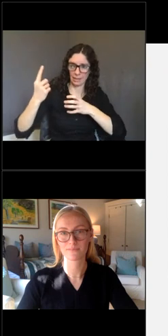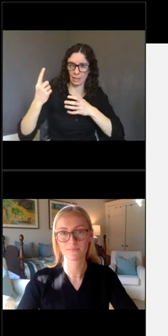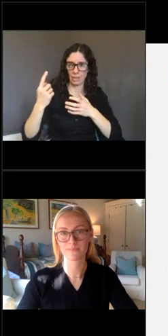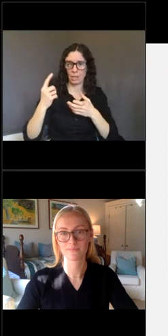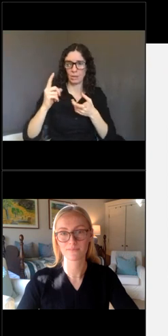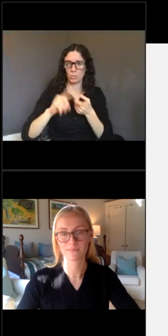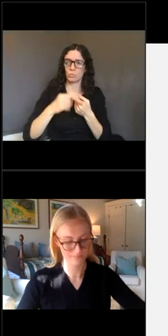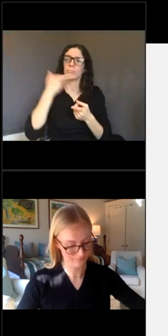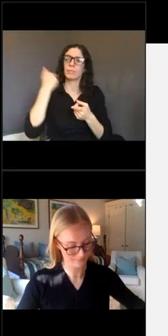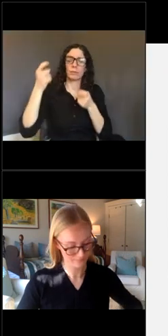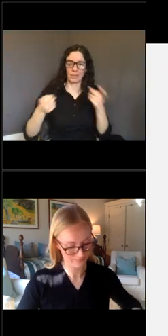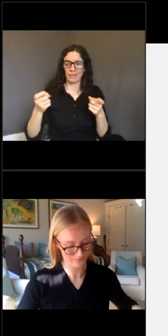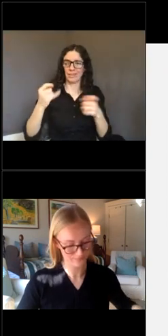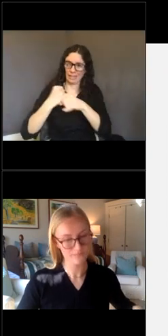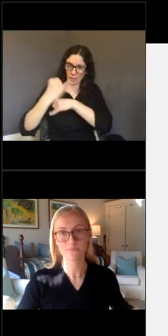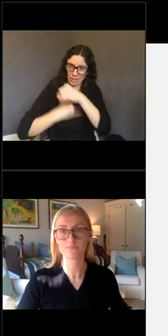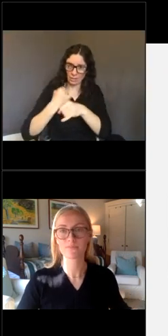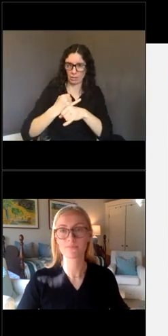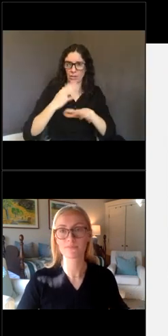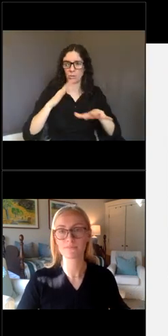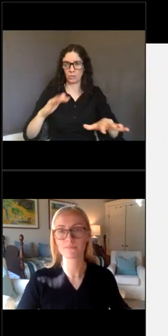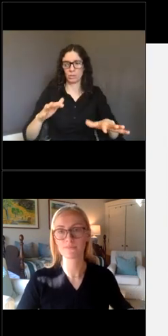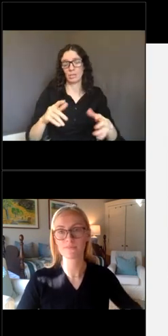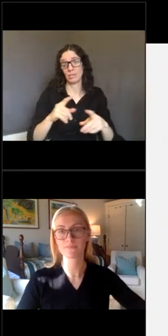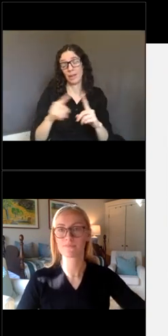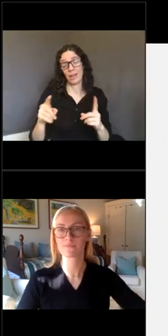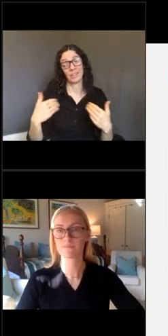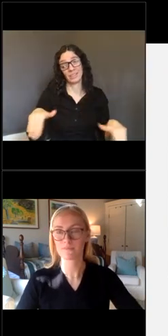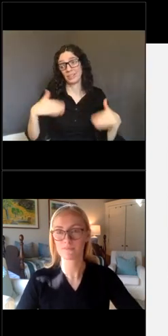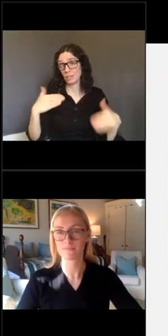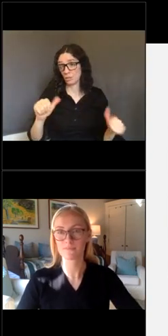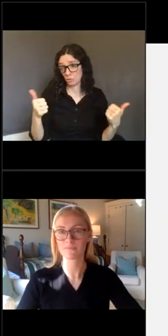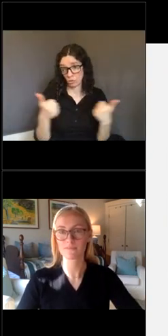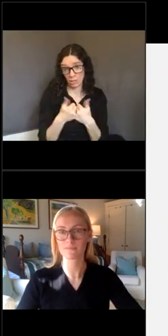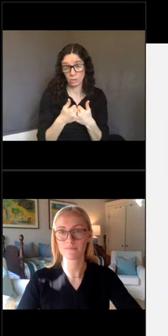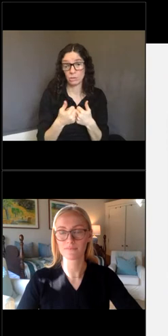one of the challenges is to work with all of the